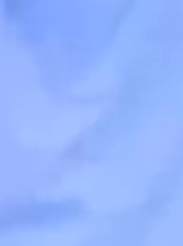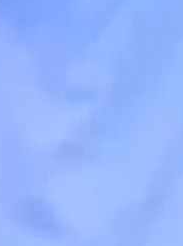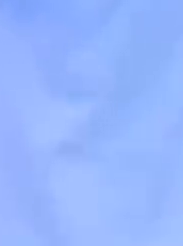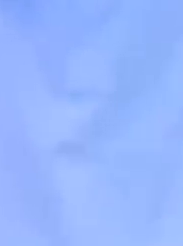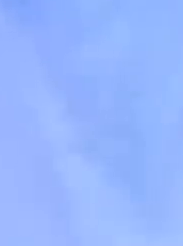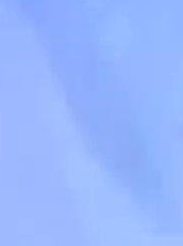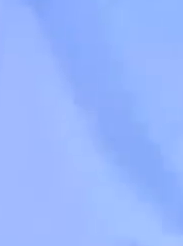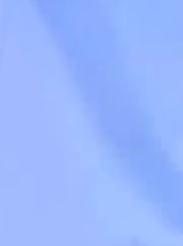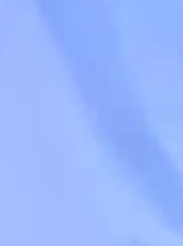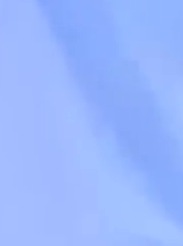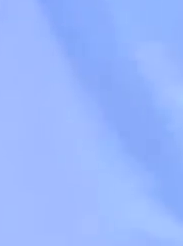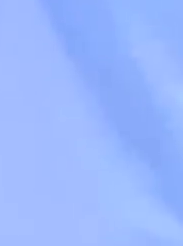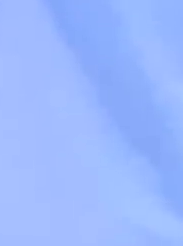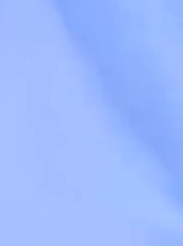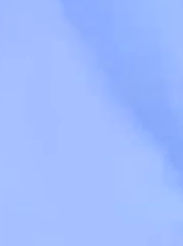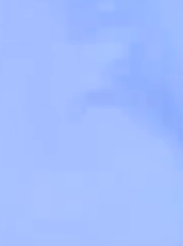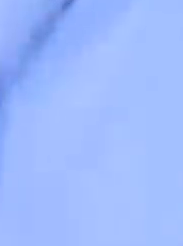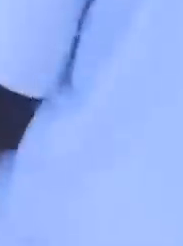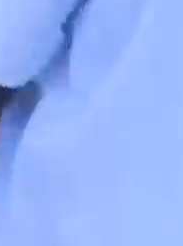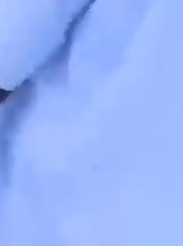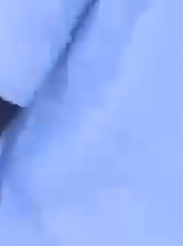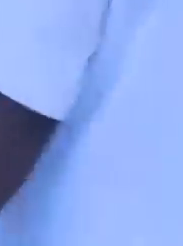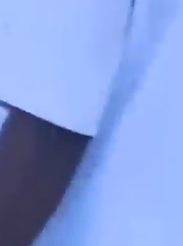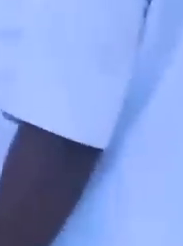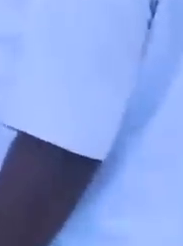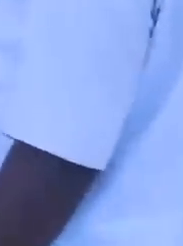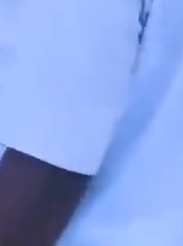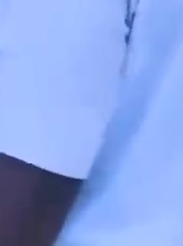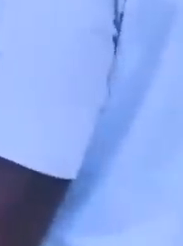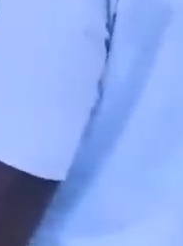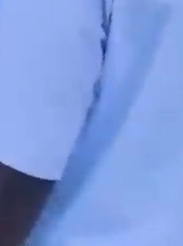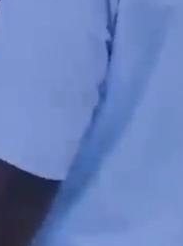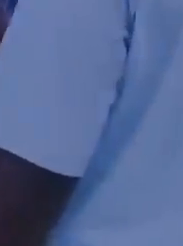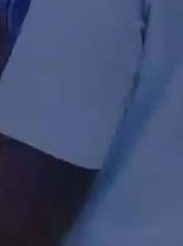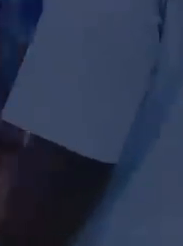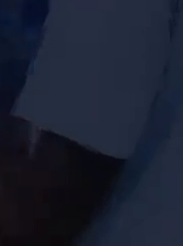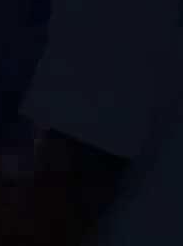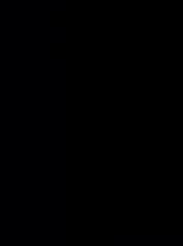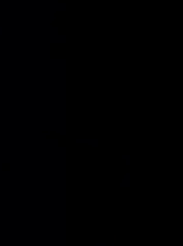darkness in your life. Oh, yeah, para! Oh, yeah.